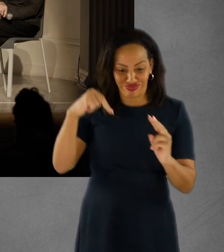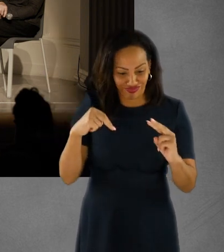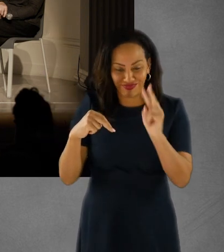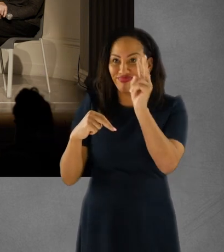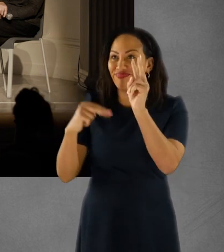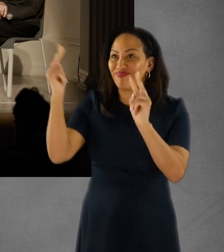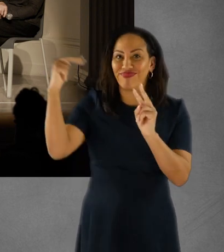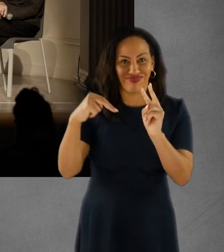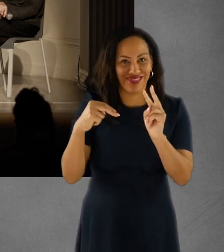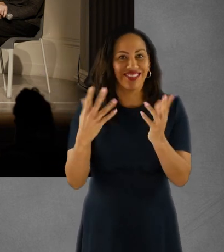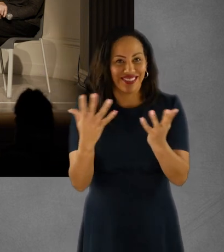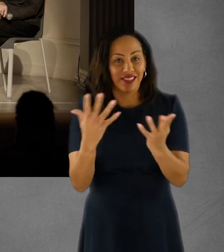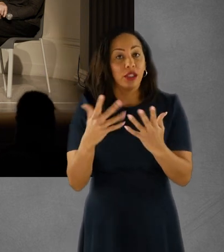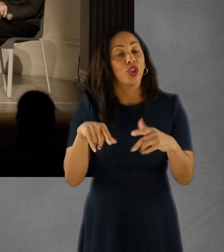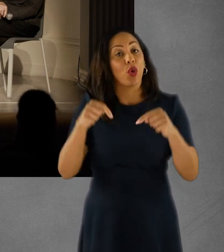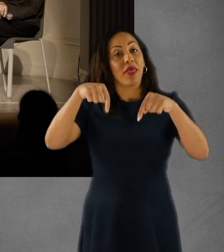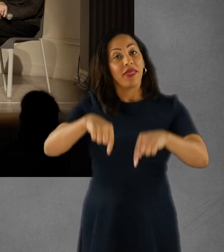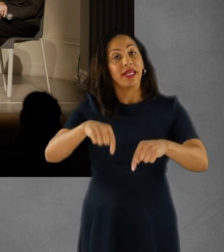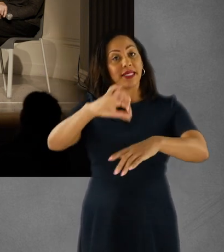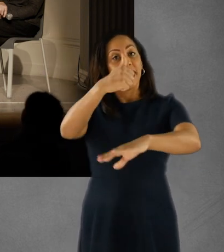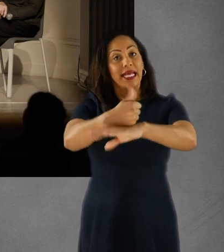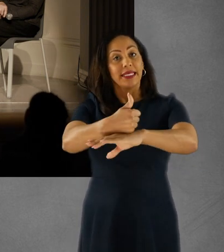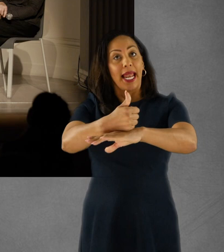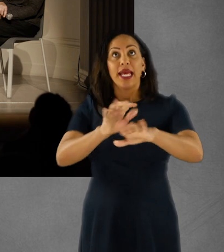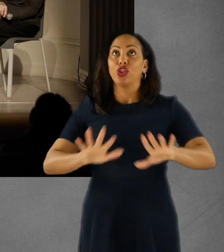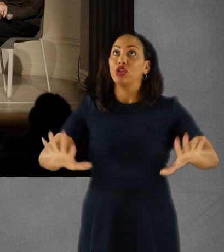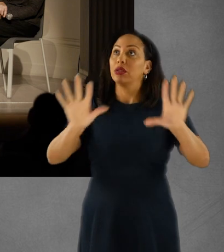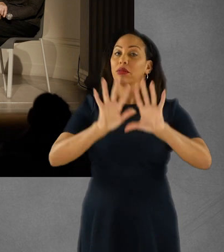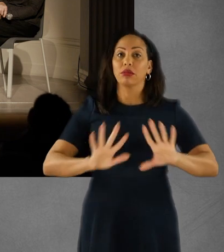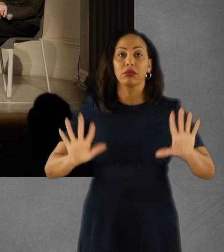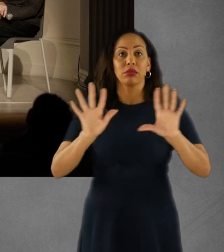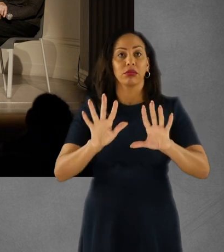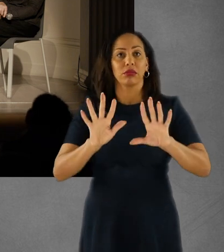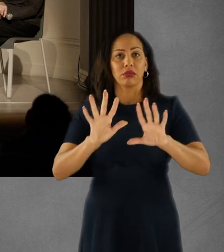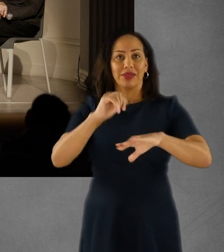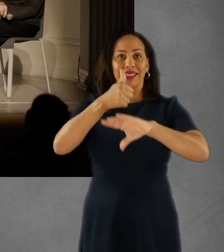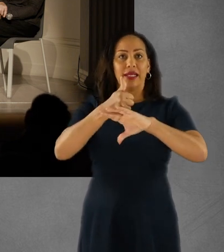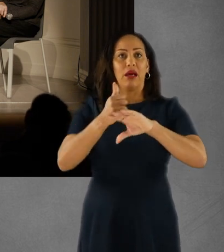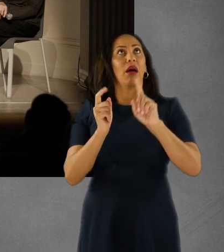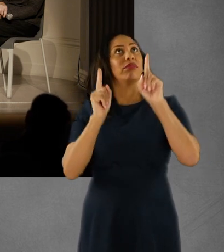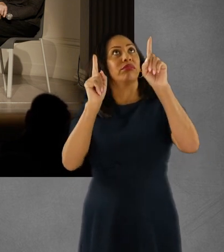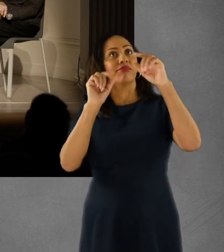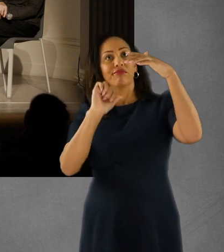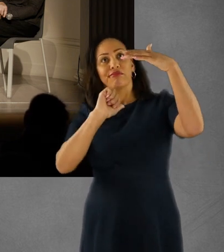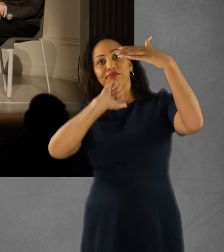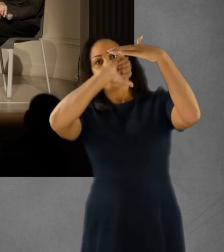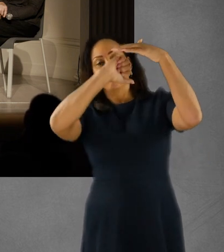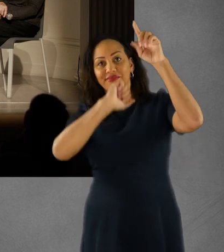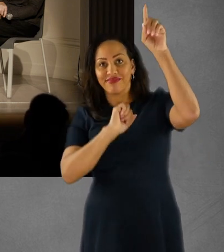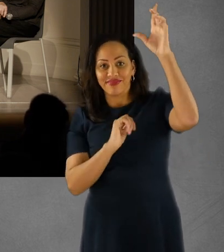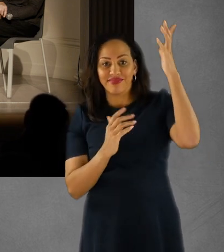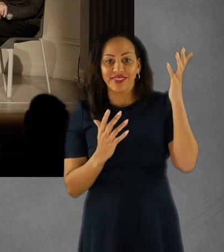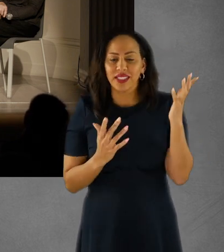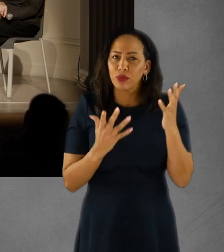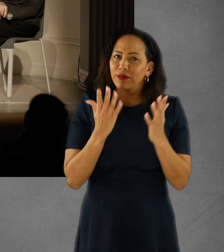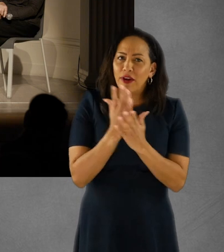And so in a sense, the installation, the choices of installing it in this way are very specific, and you had some references that were